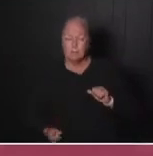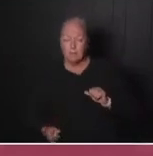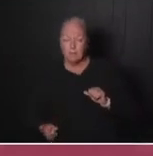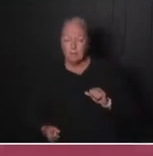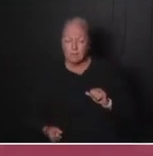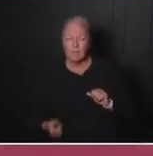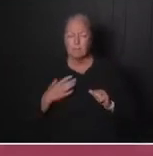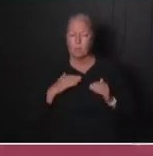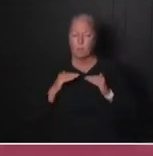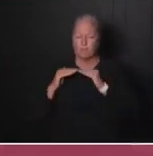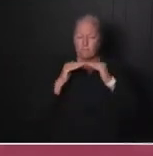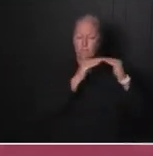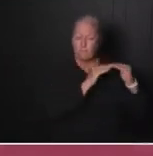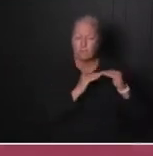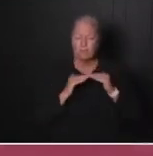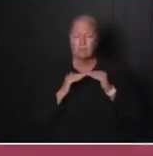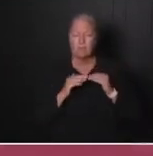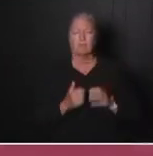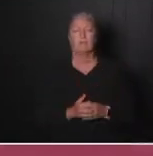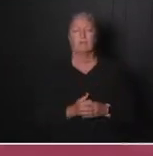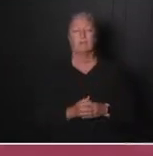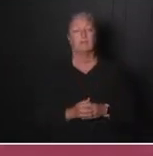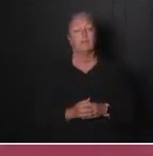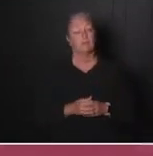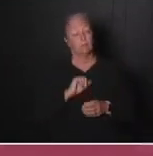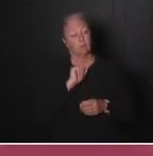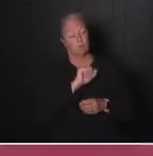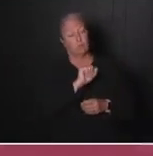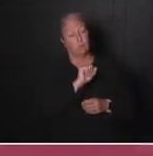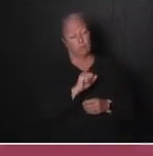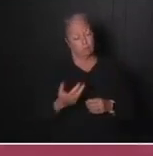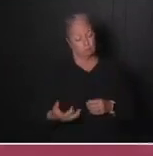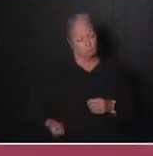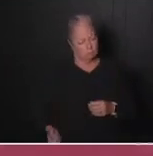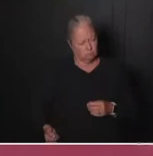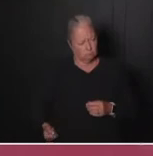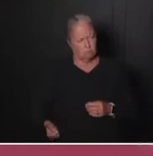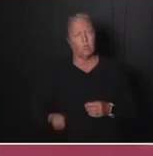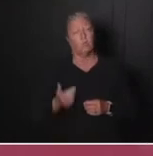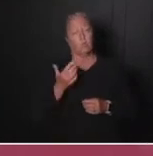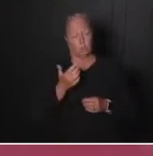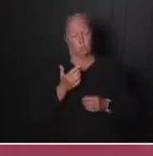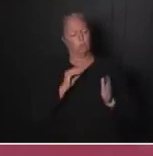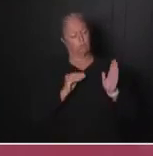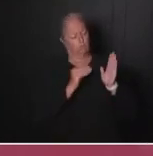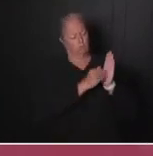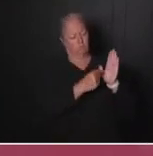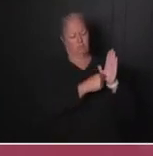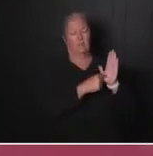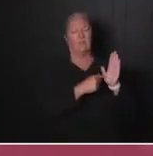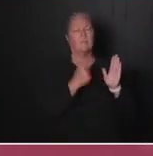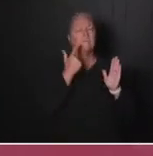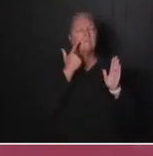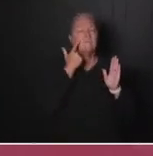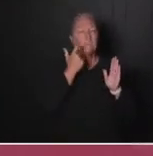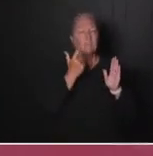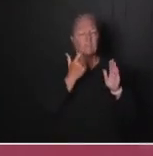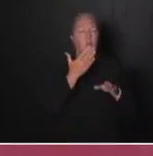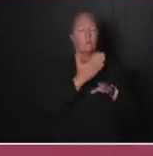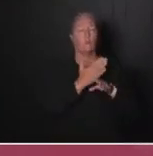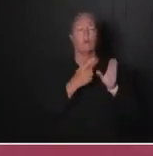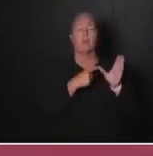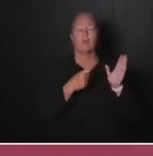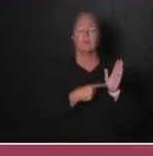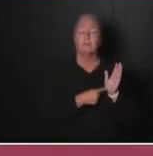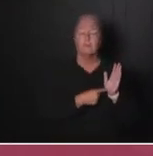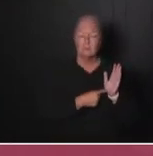system. We'll put job security explicitly into the Fair Work Act. We'll give rights to gig